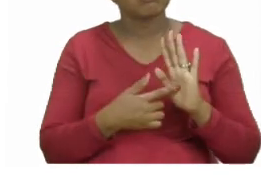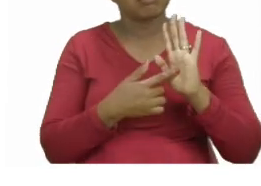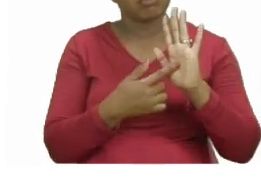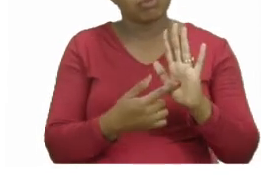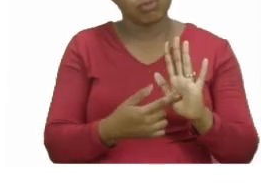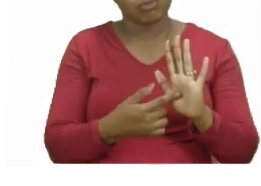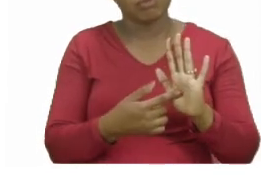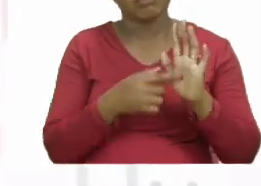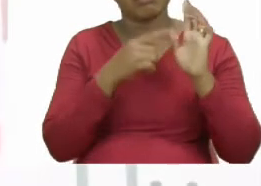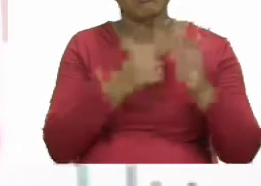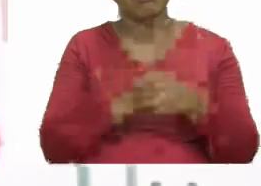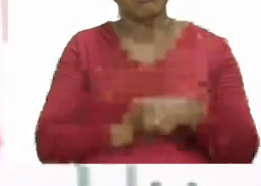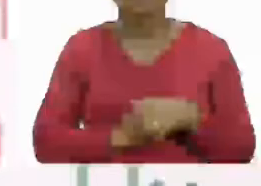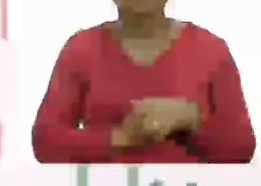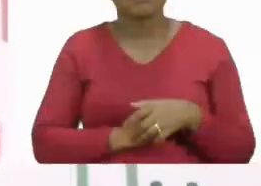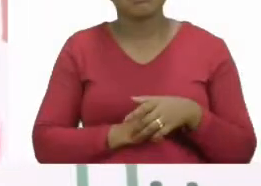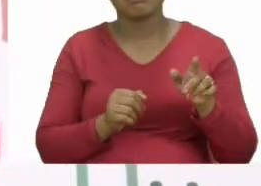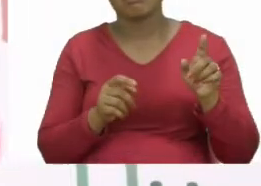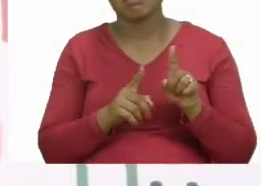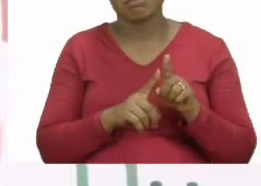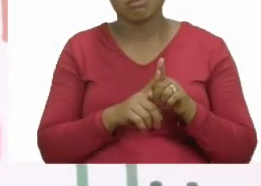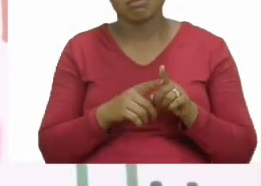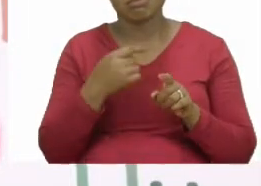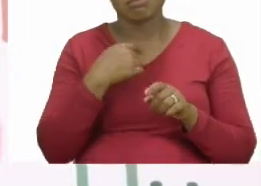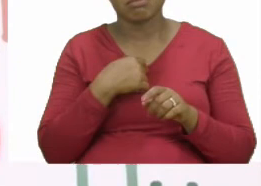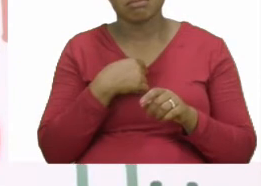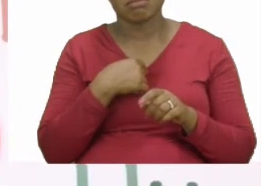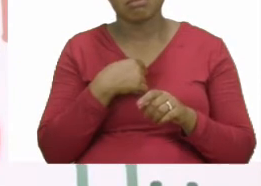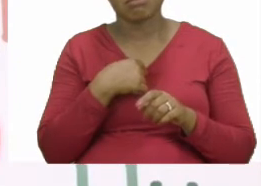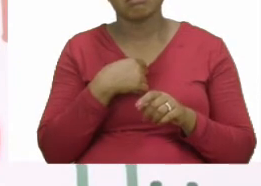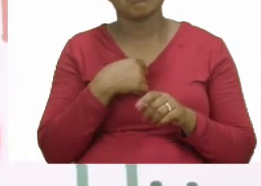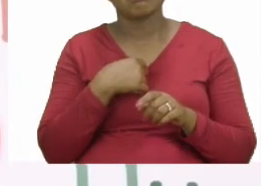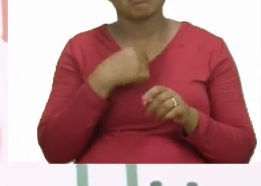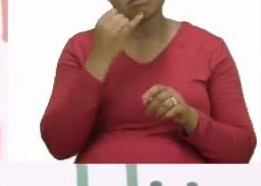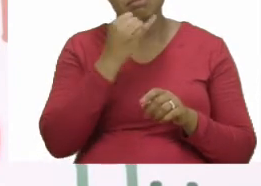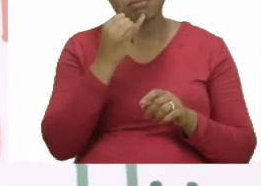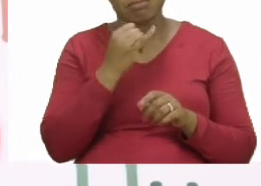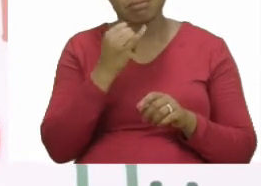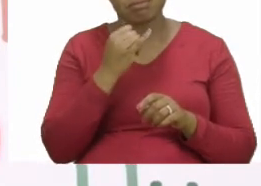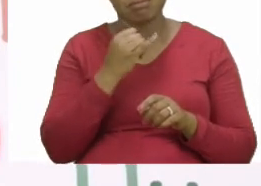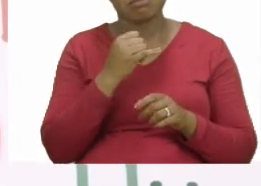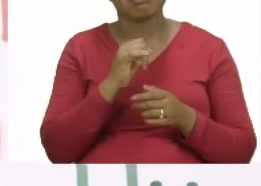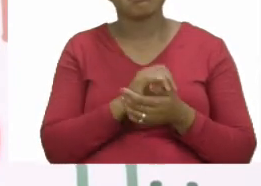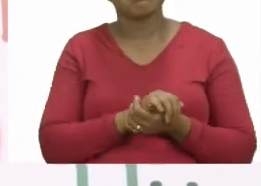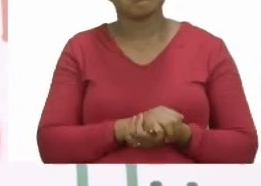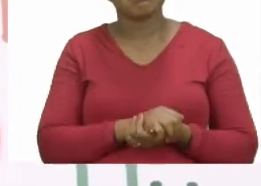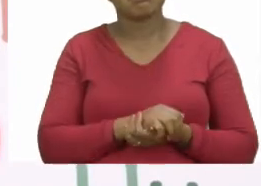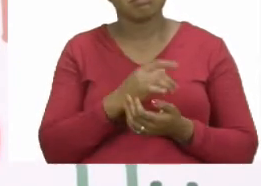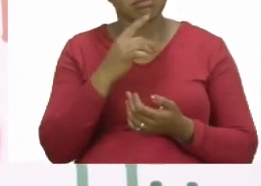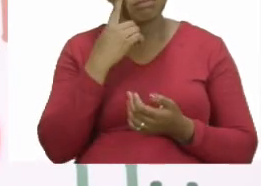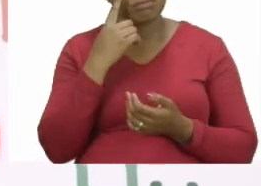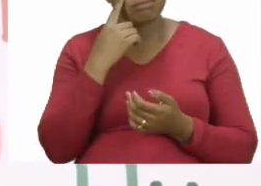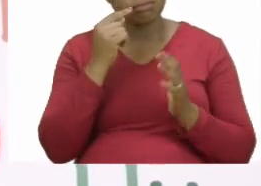the board, I drew a little bottle. So let's see. You must look at all